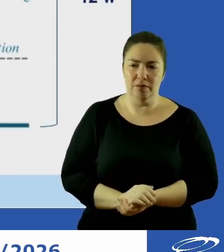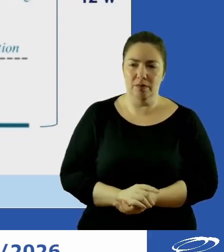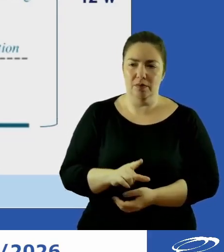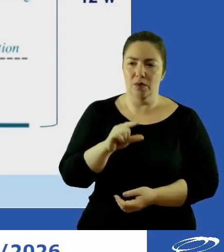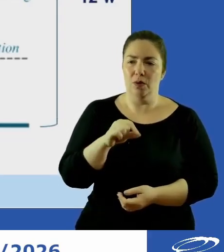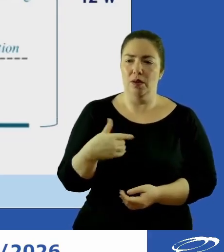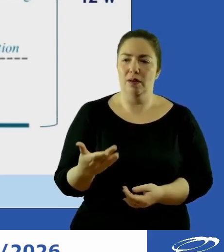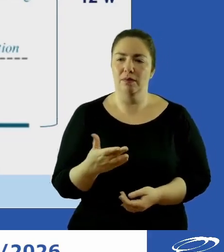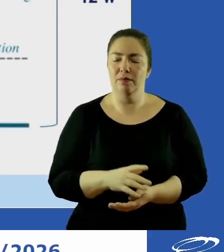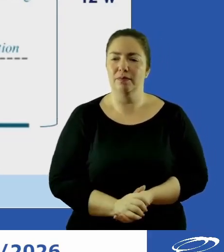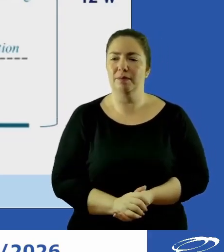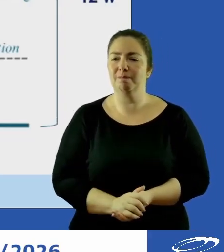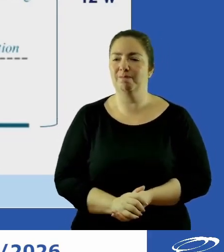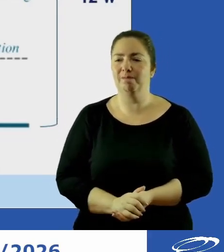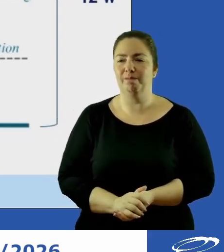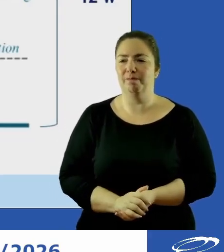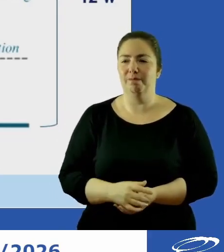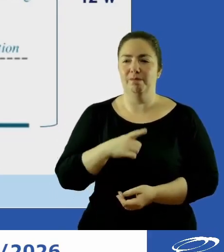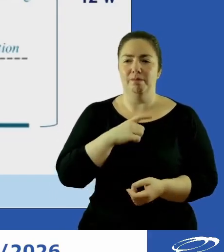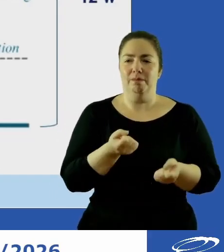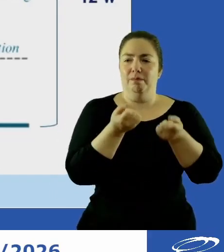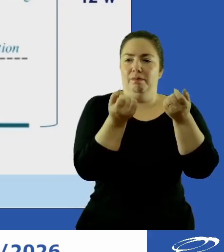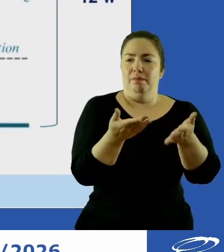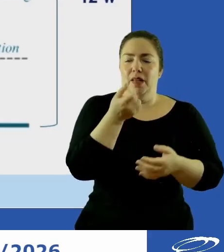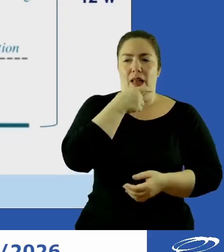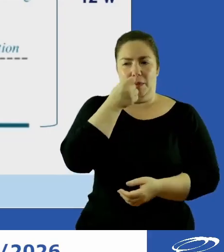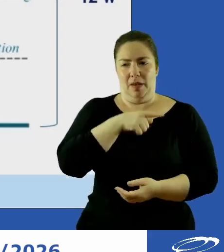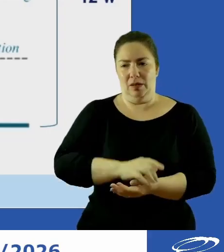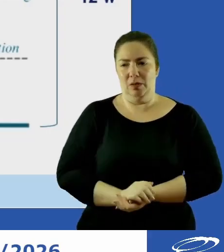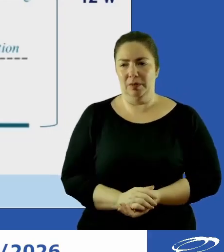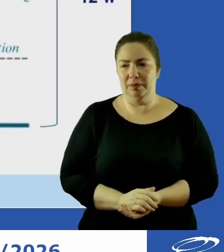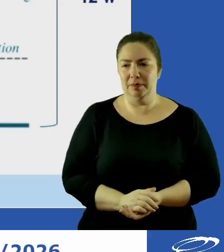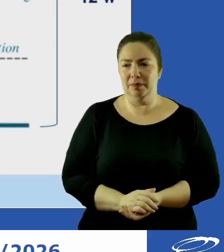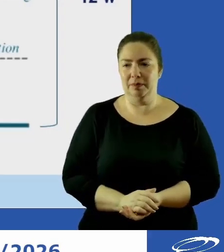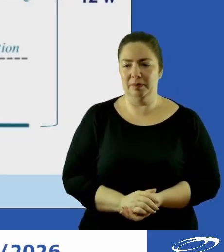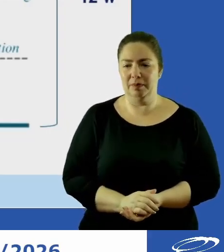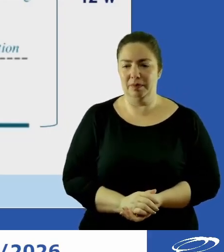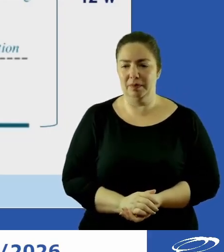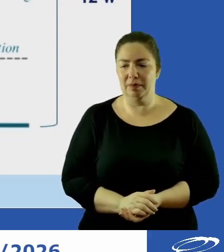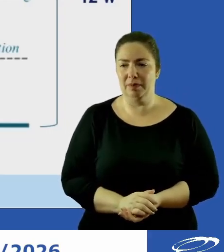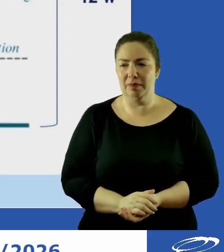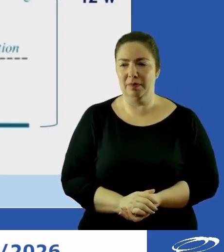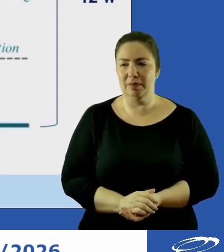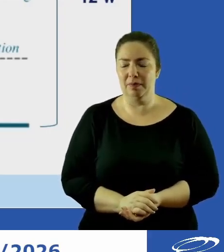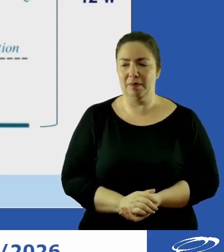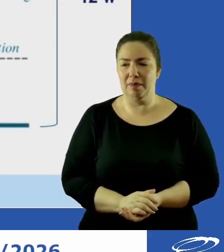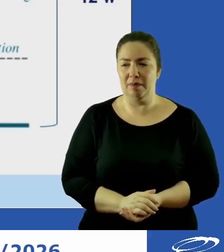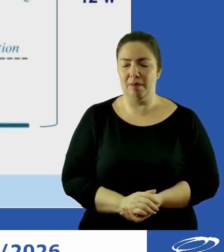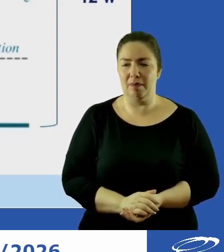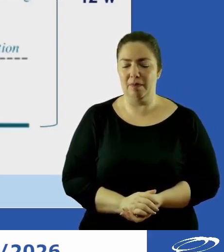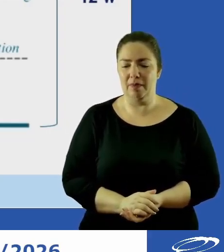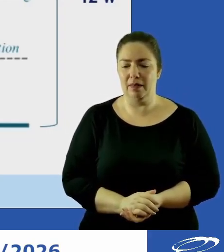that moment, that one dose at the beginning, 1,500 milligrams, plus a